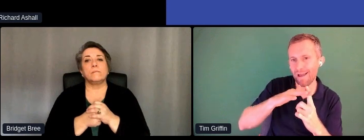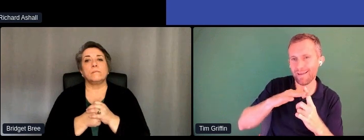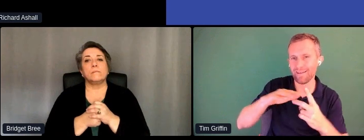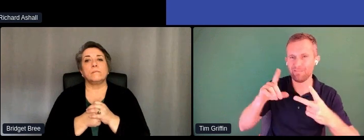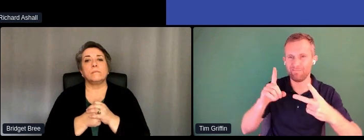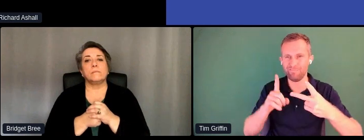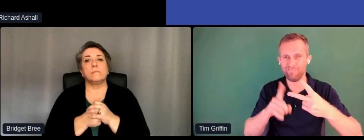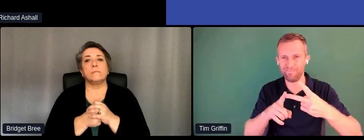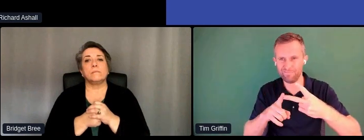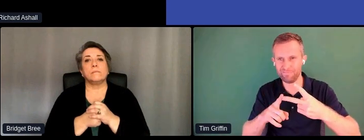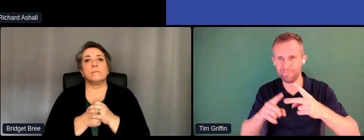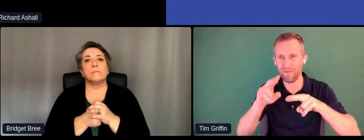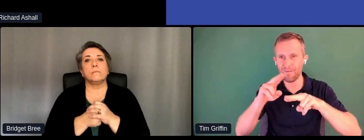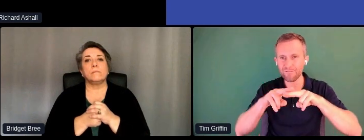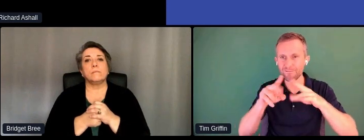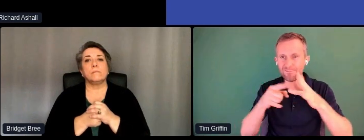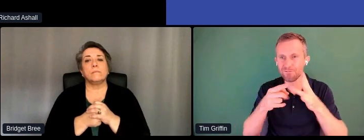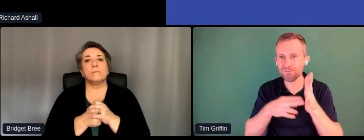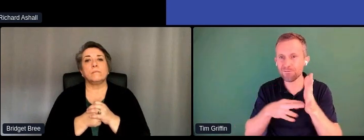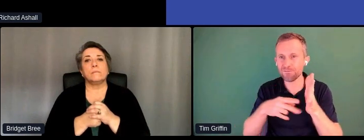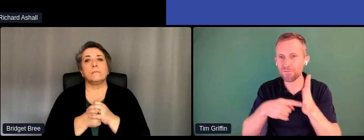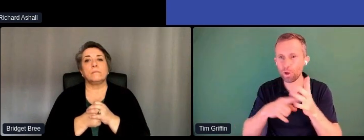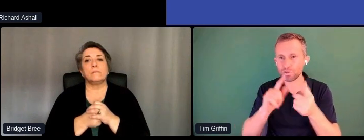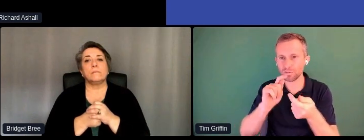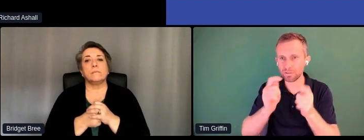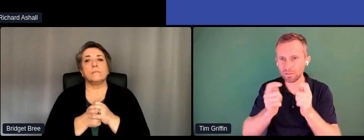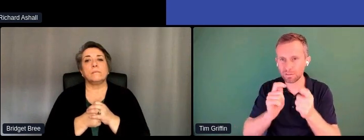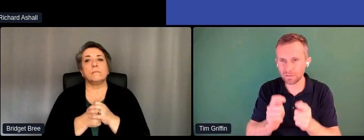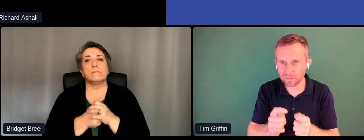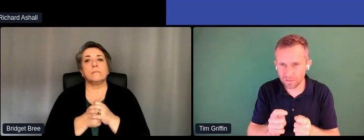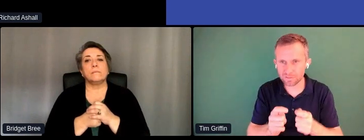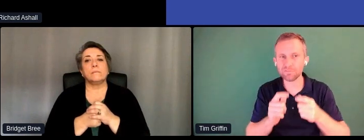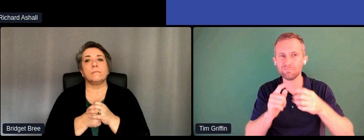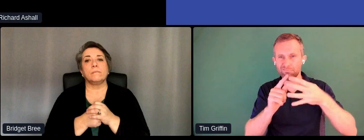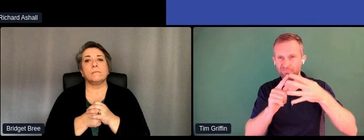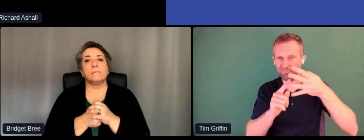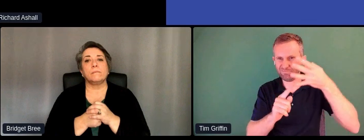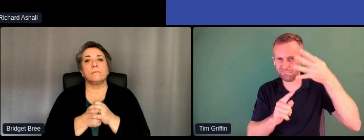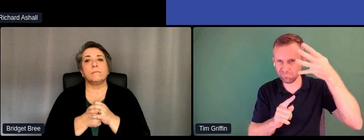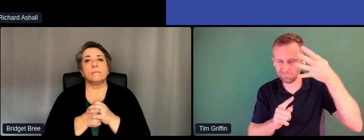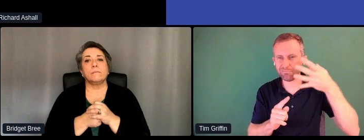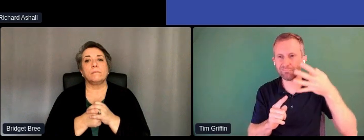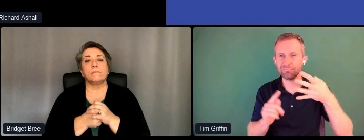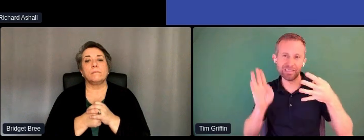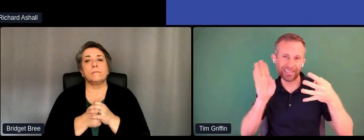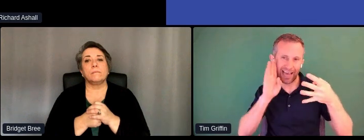changing the font, and other some other things like changing the sounds.